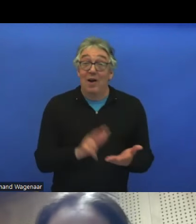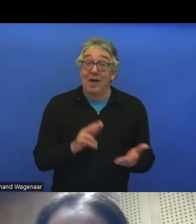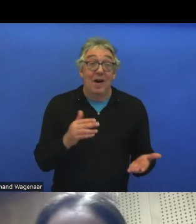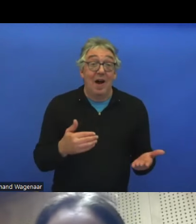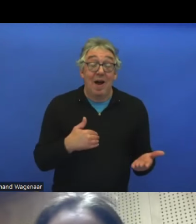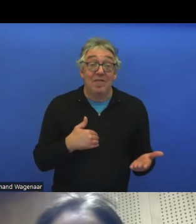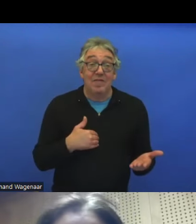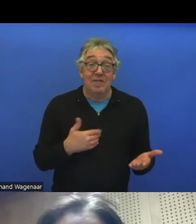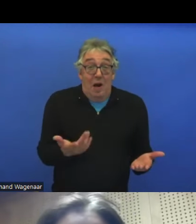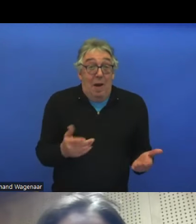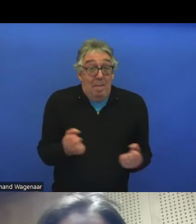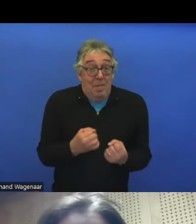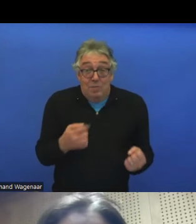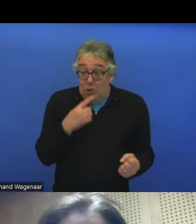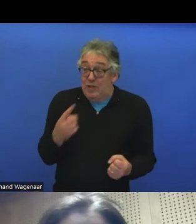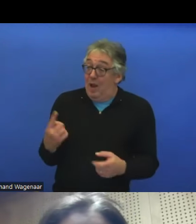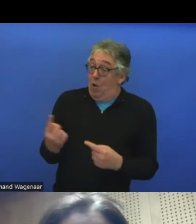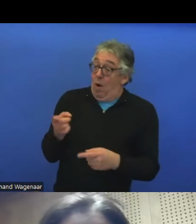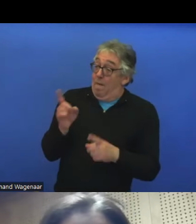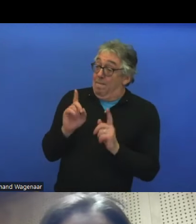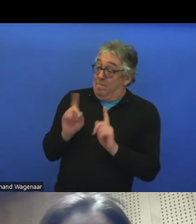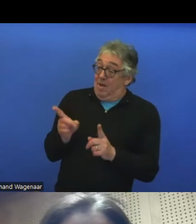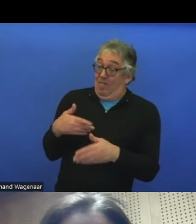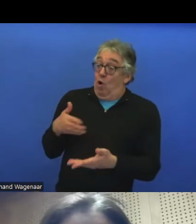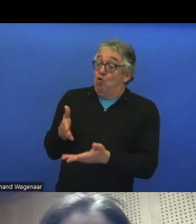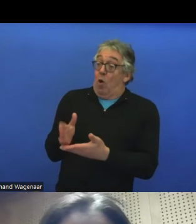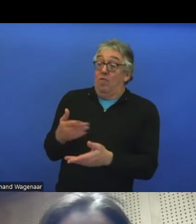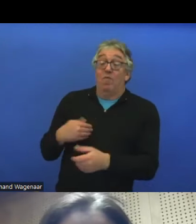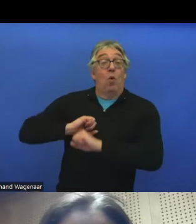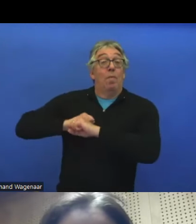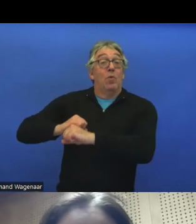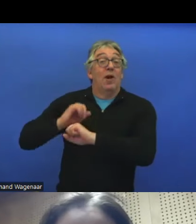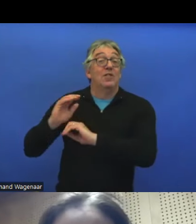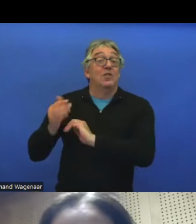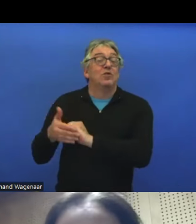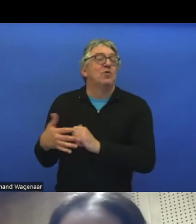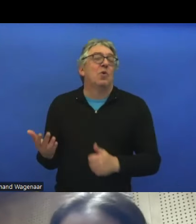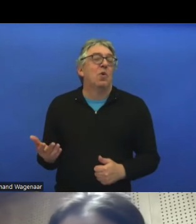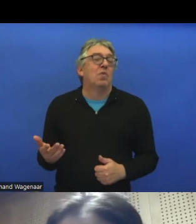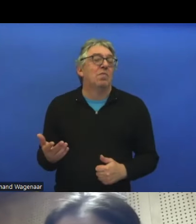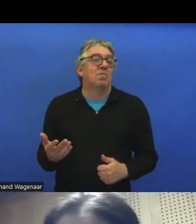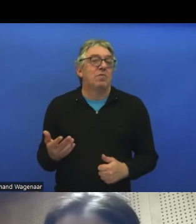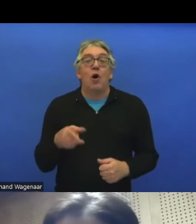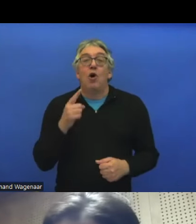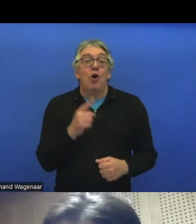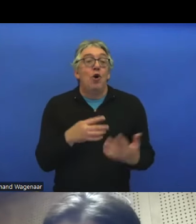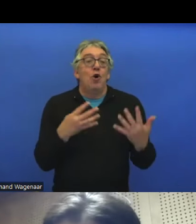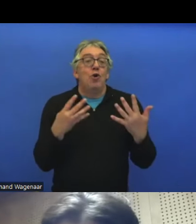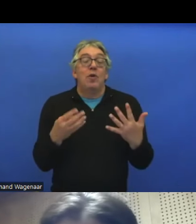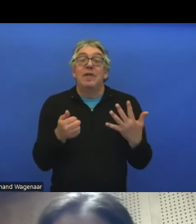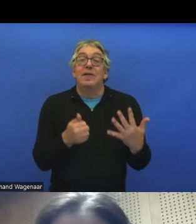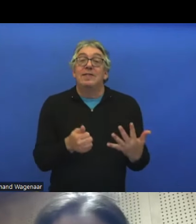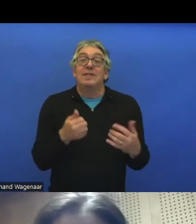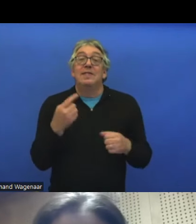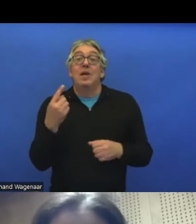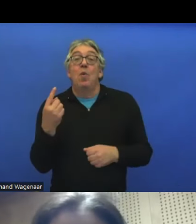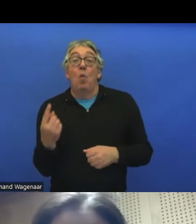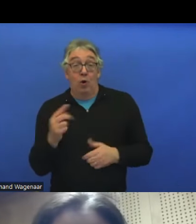protection. Then could we go to the next slide? The 1961 Convention on the Reduction of Statelessness.